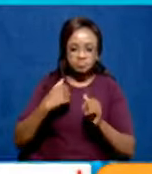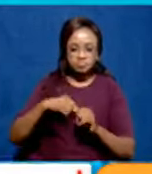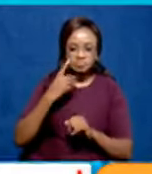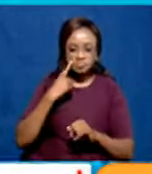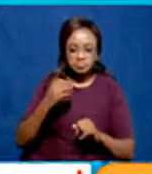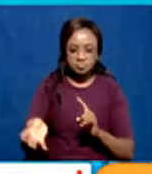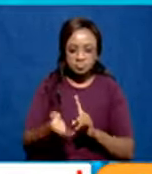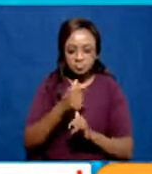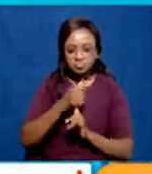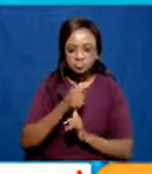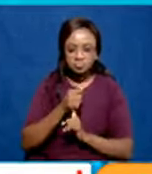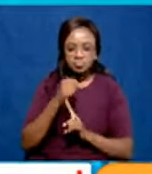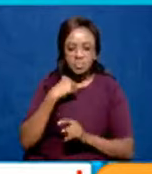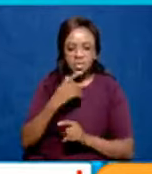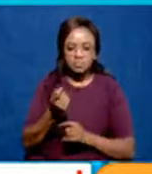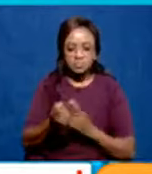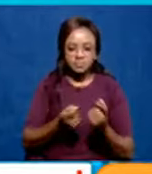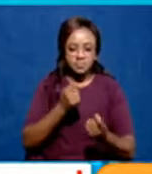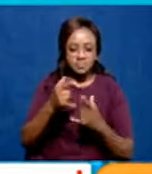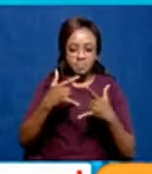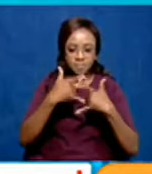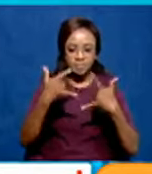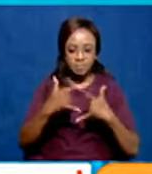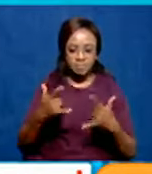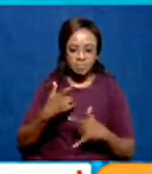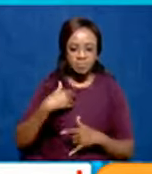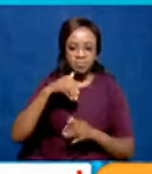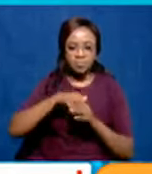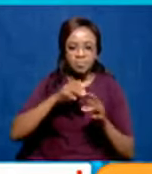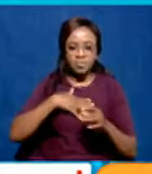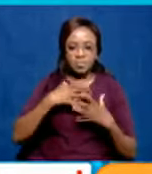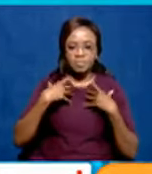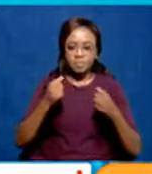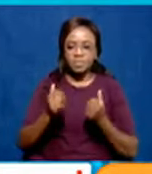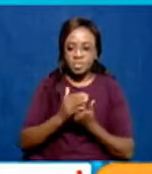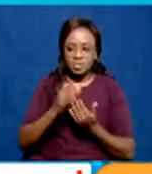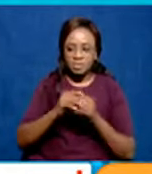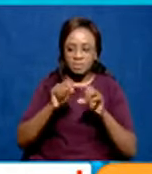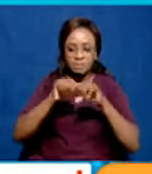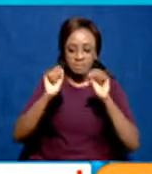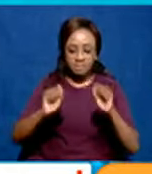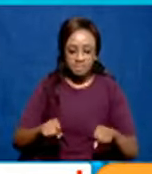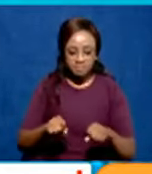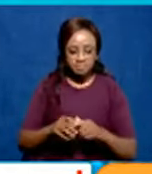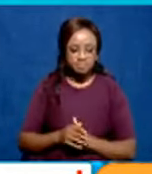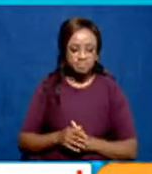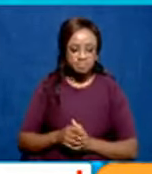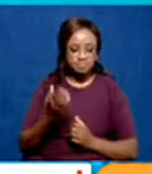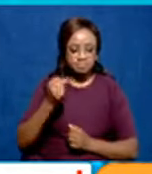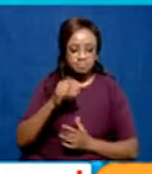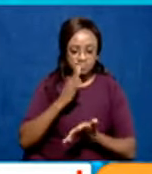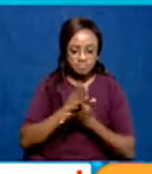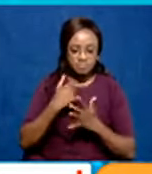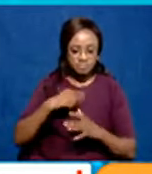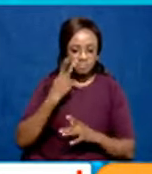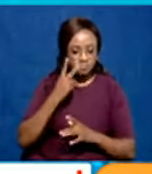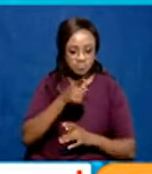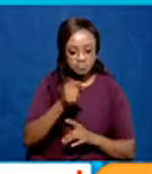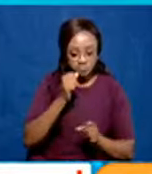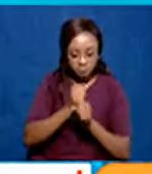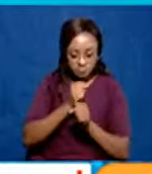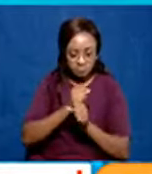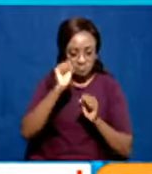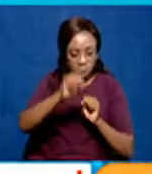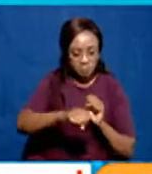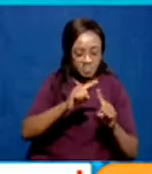there were certain shortcomings in our healthcare system which needed to be fixed. So much as we had a healthcare system that was working, I think we are all in agreement